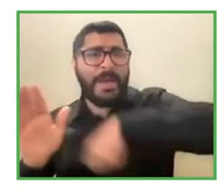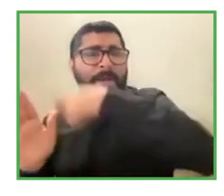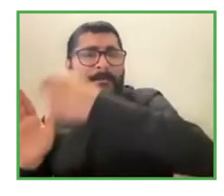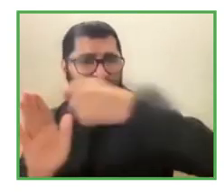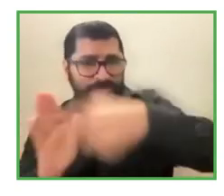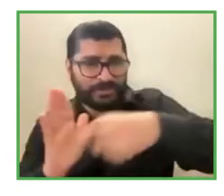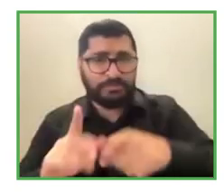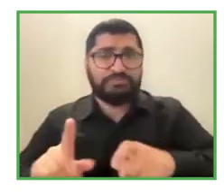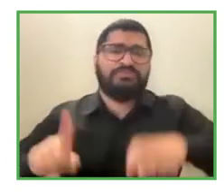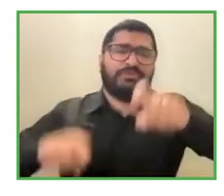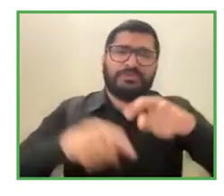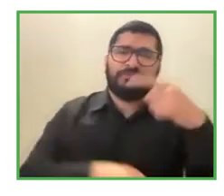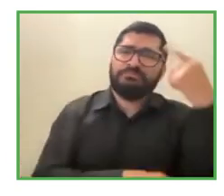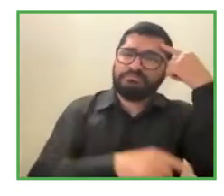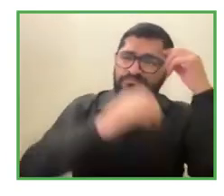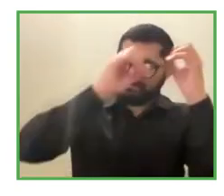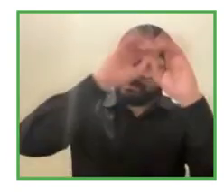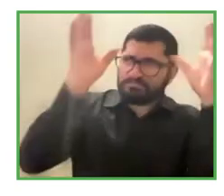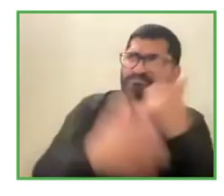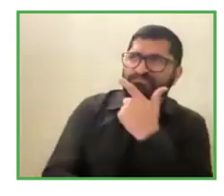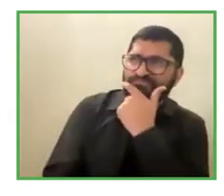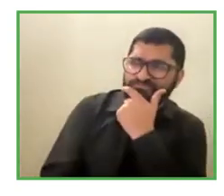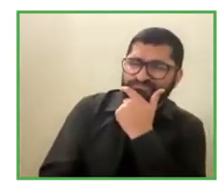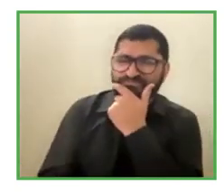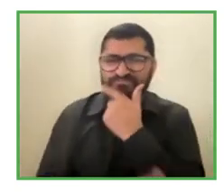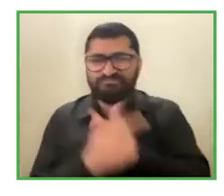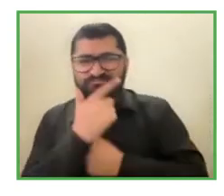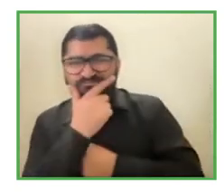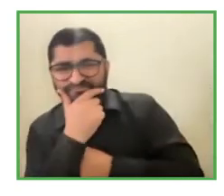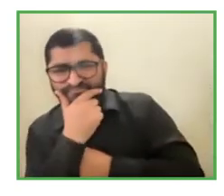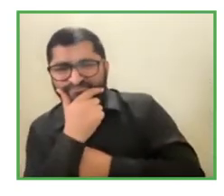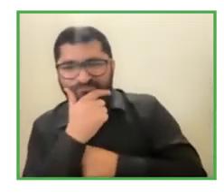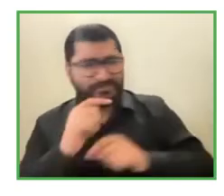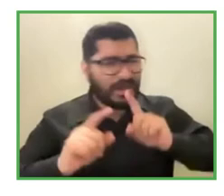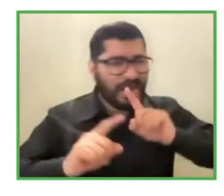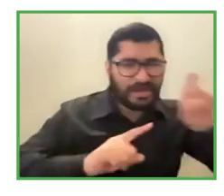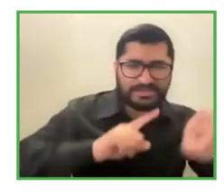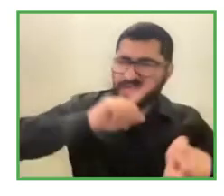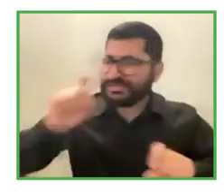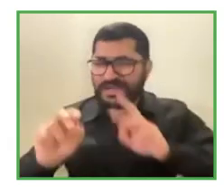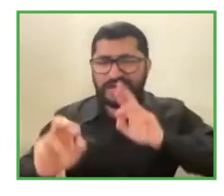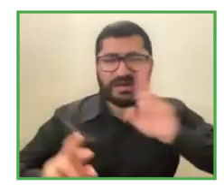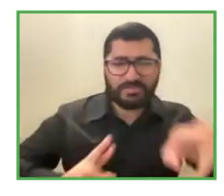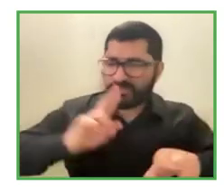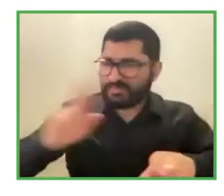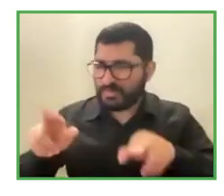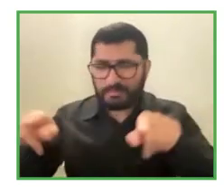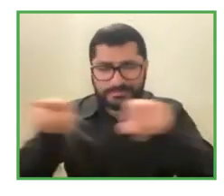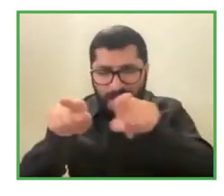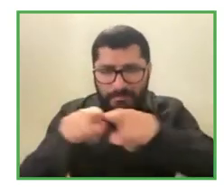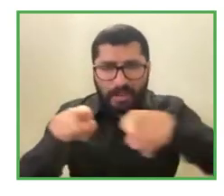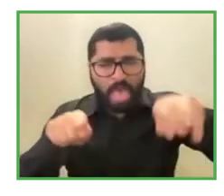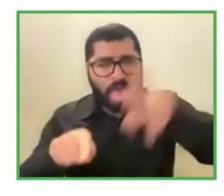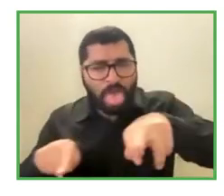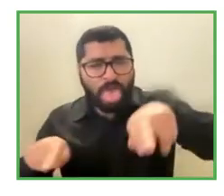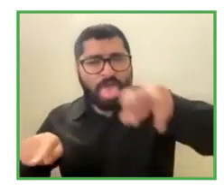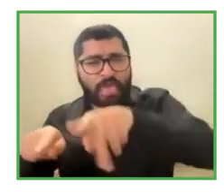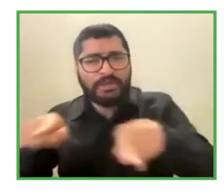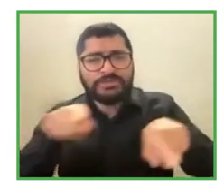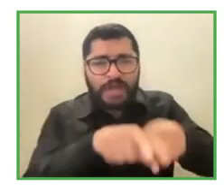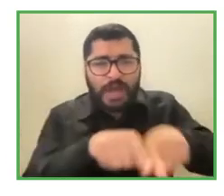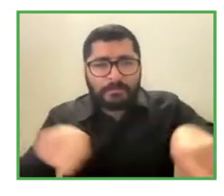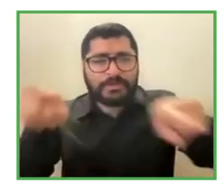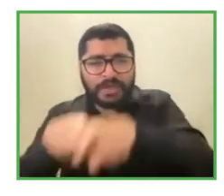And many times we had questions that we had to answer the same